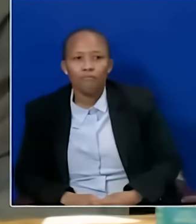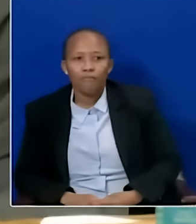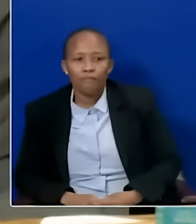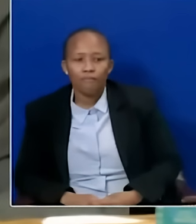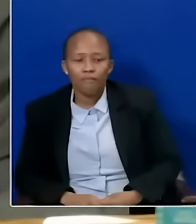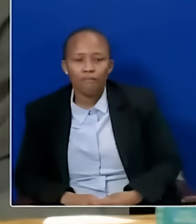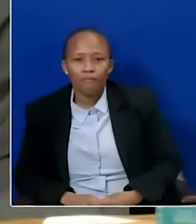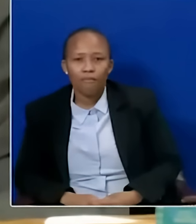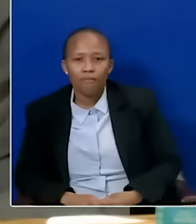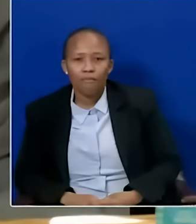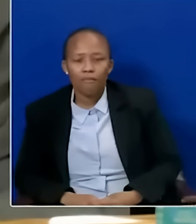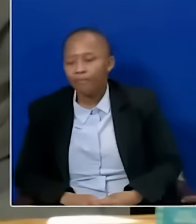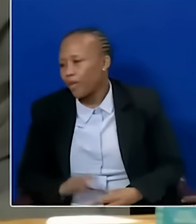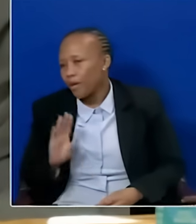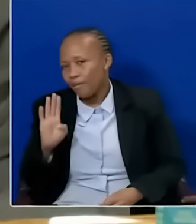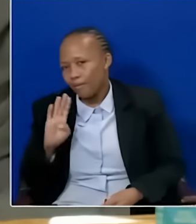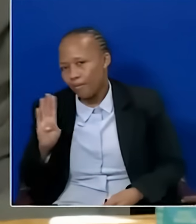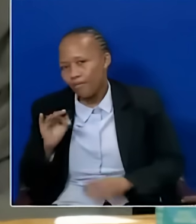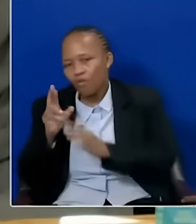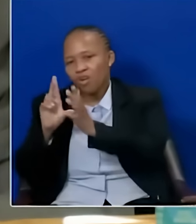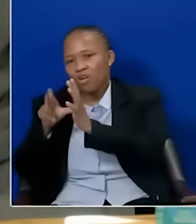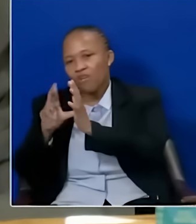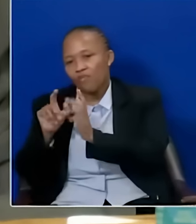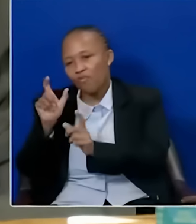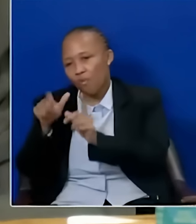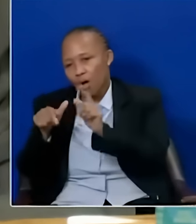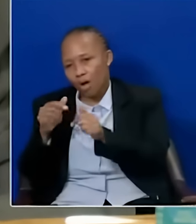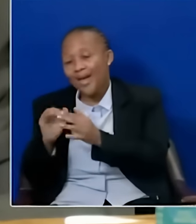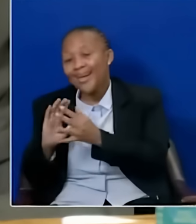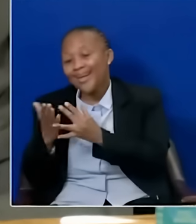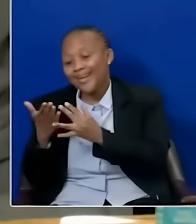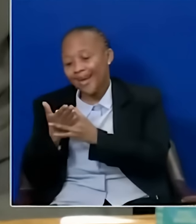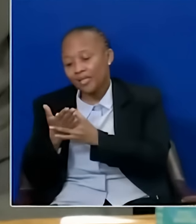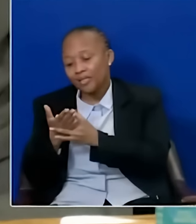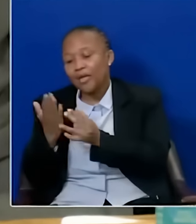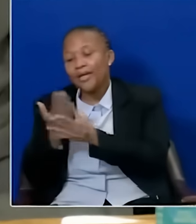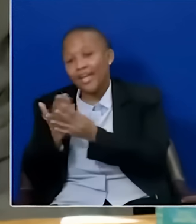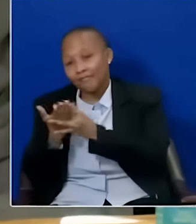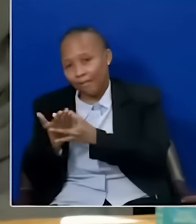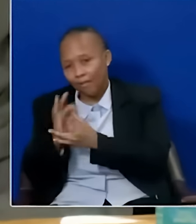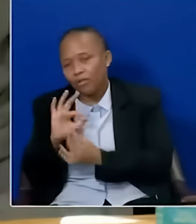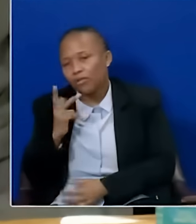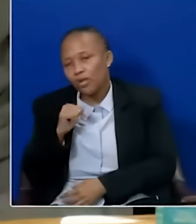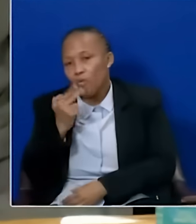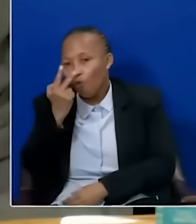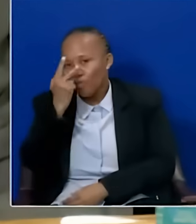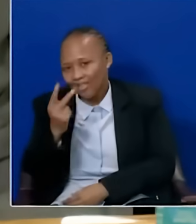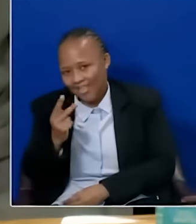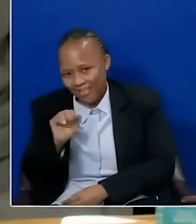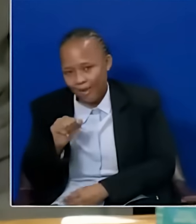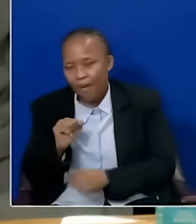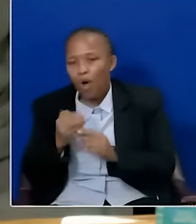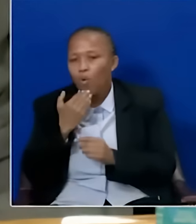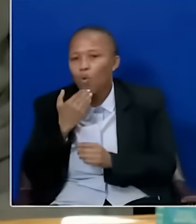to the reviewer, we've seen the case file. Again, it was something I was going to address with Captain Mkachwa. The reviewer